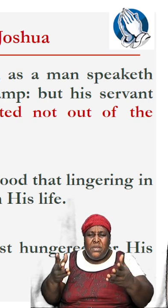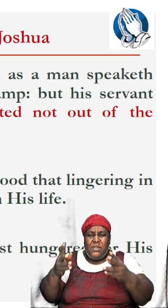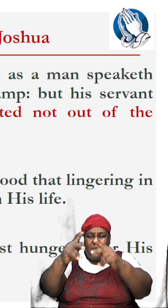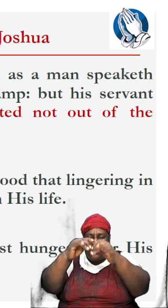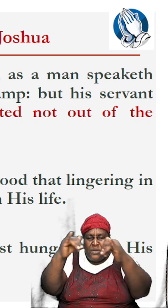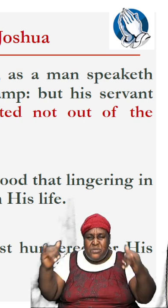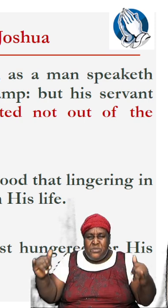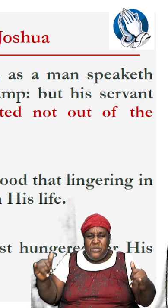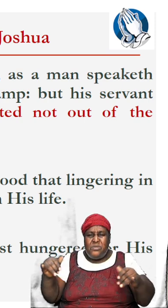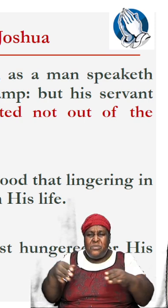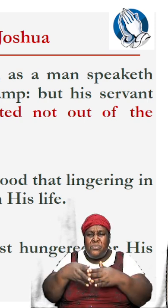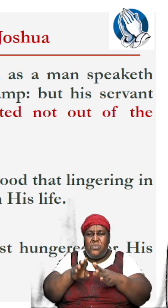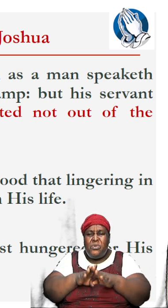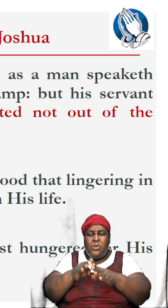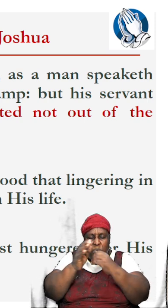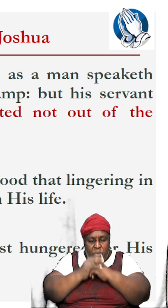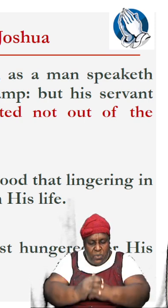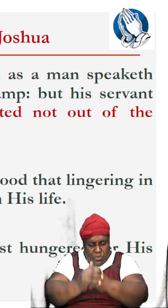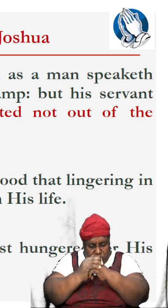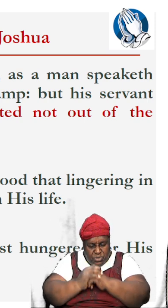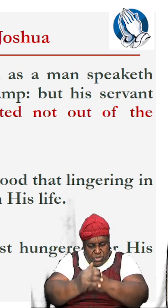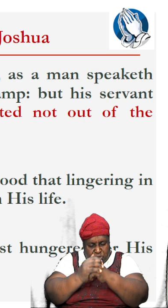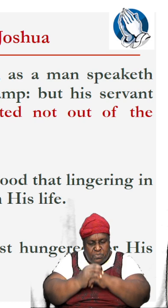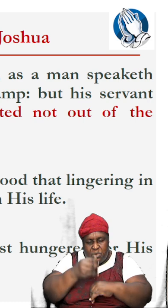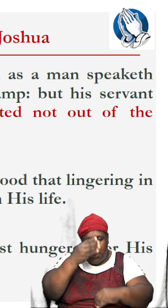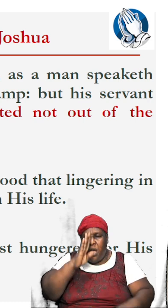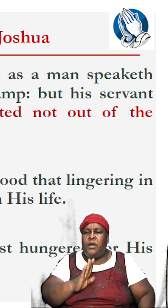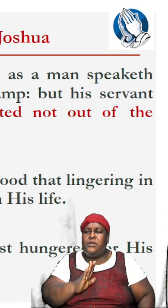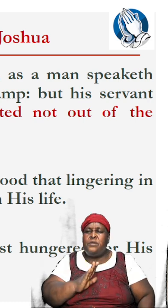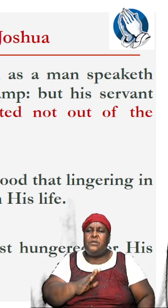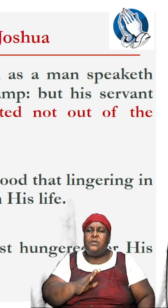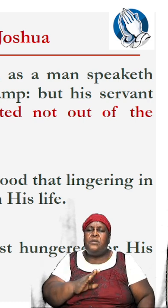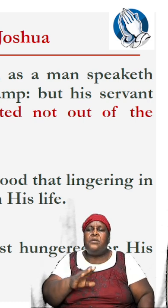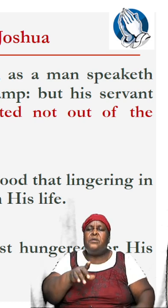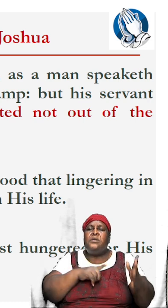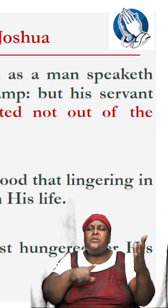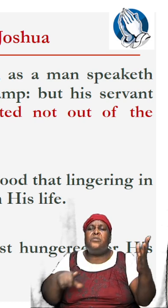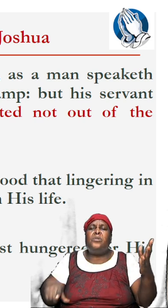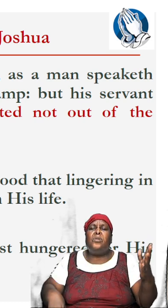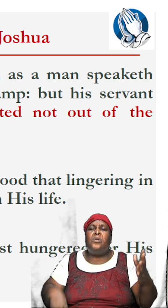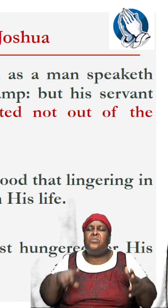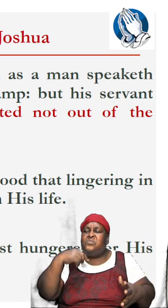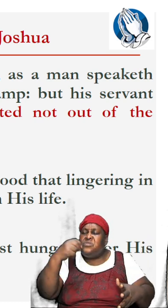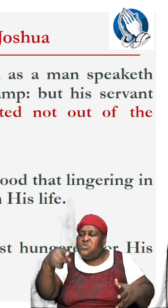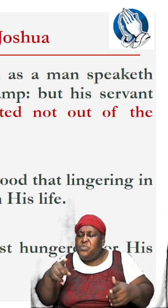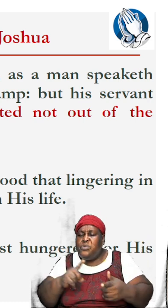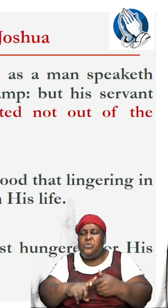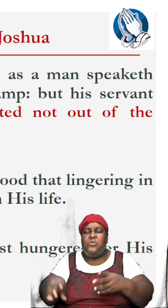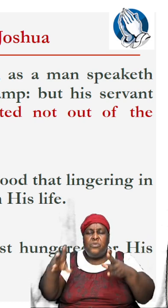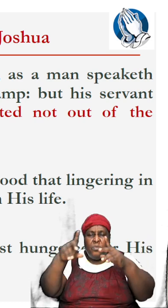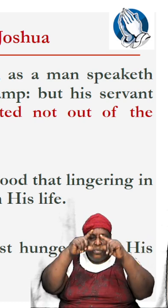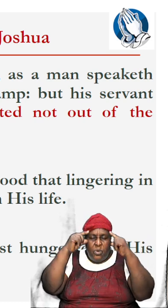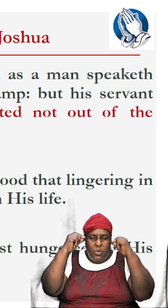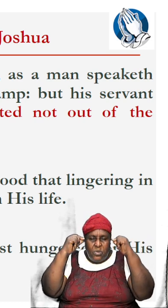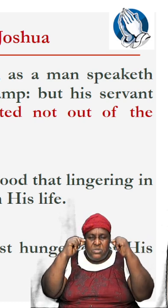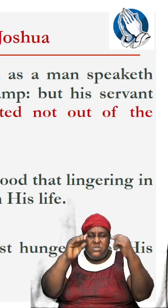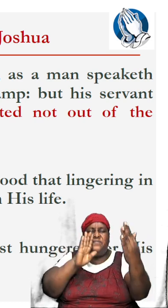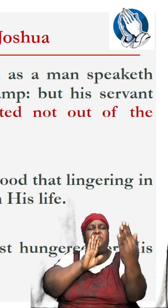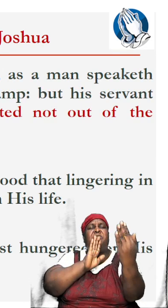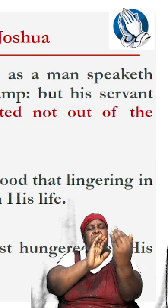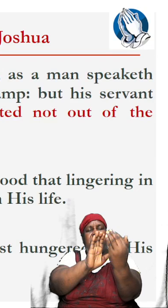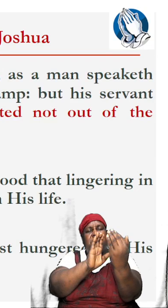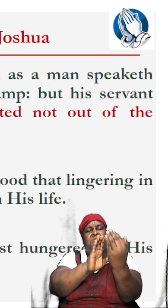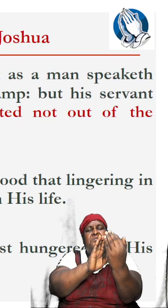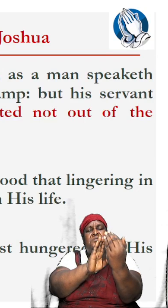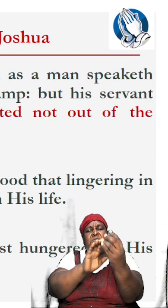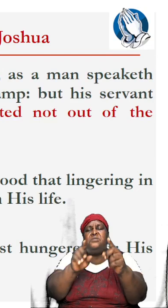they would worship. And the Bible said, and the Lord would talk to Moses face to face